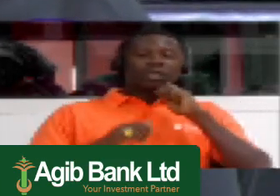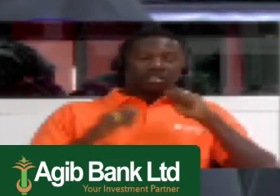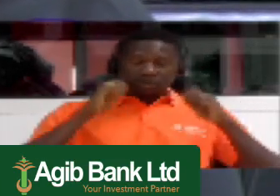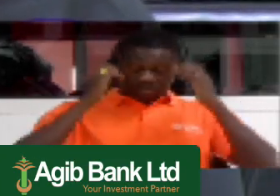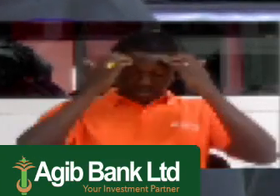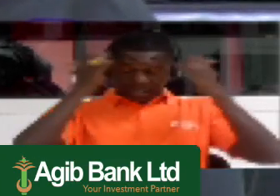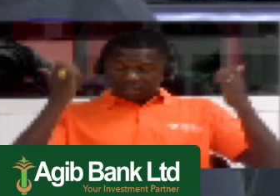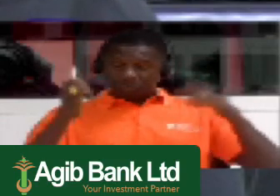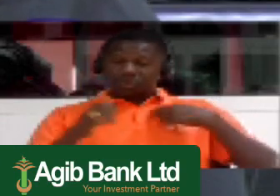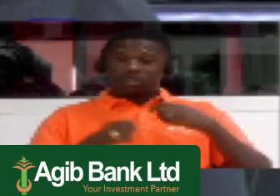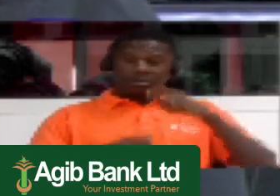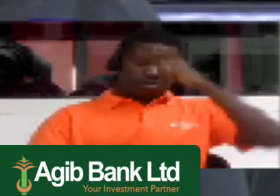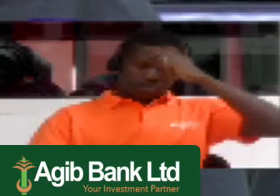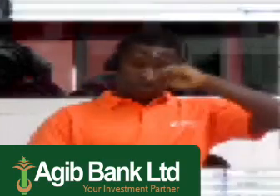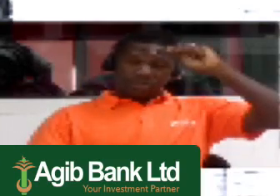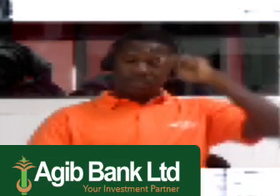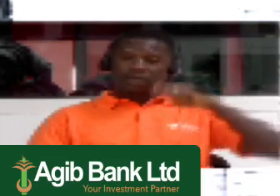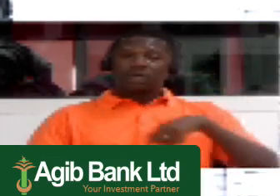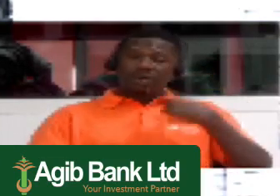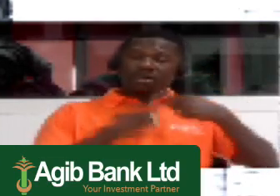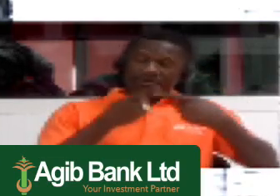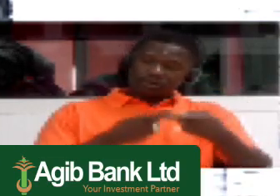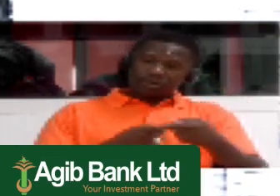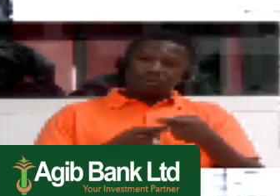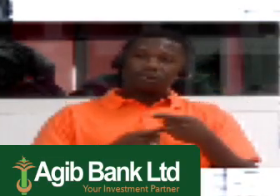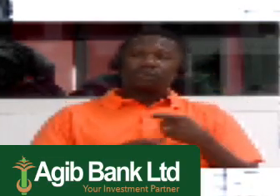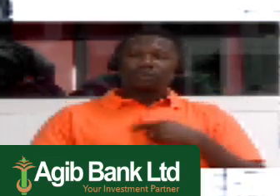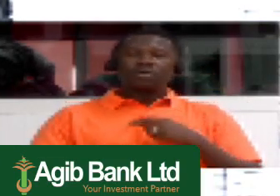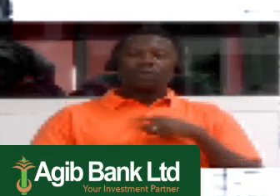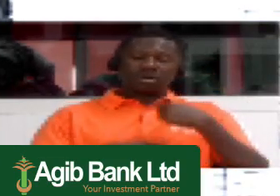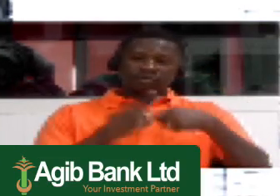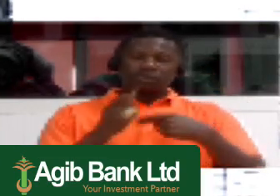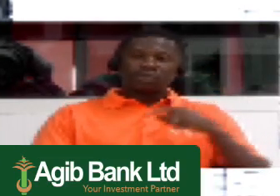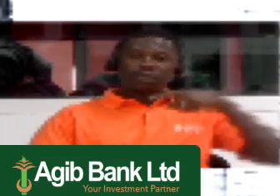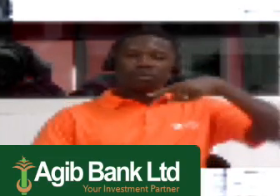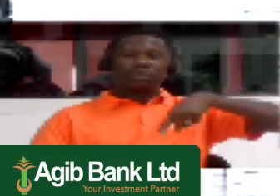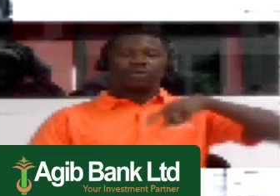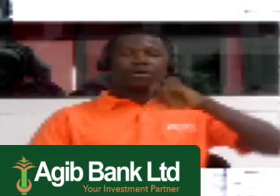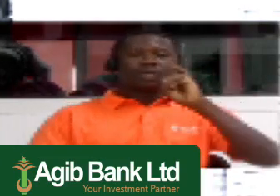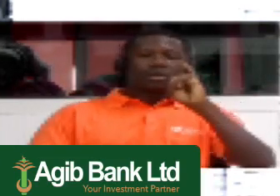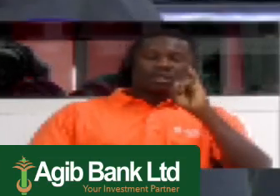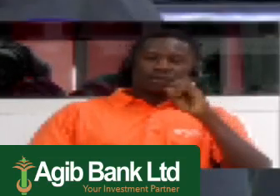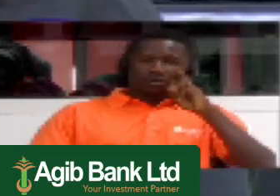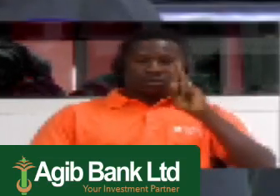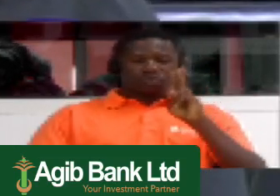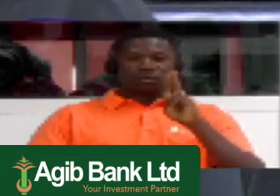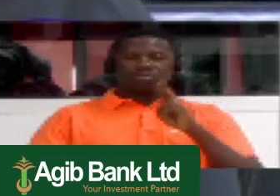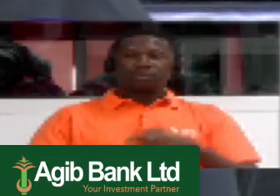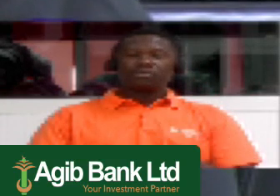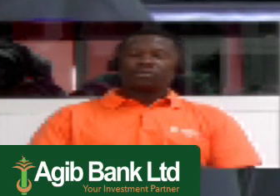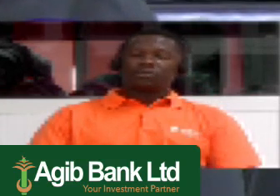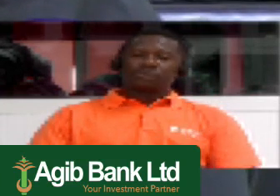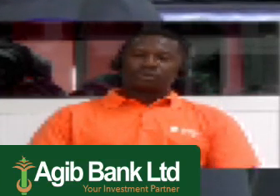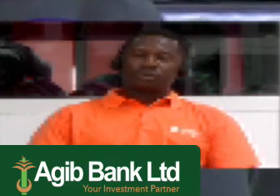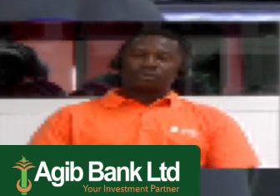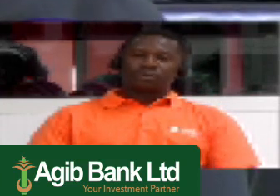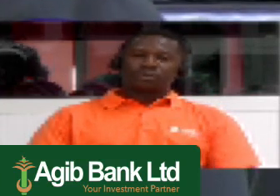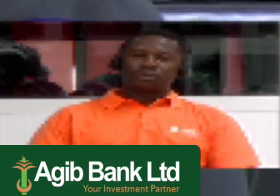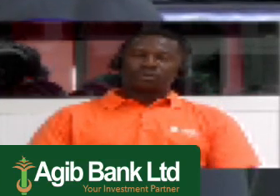the police force, and later with the police intervention unit, also known as the